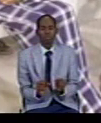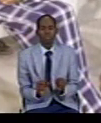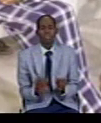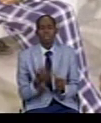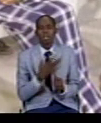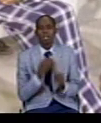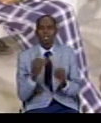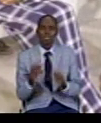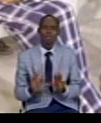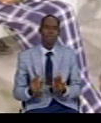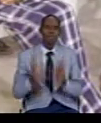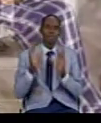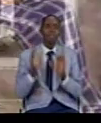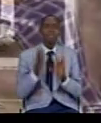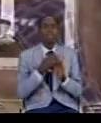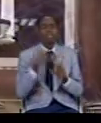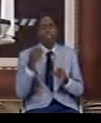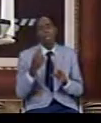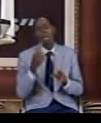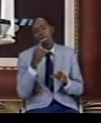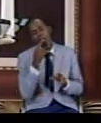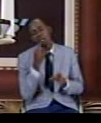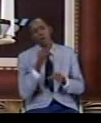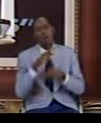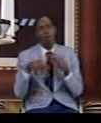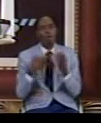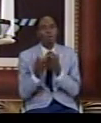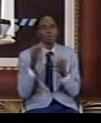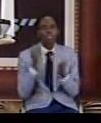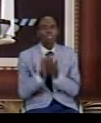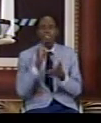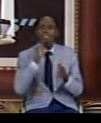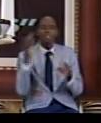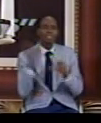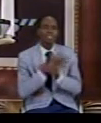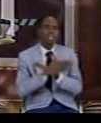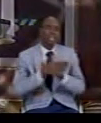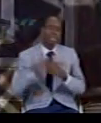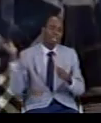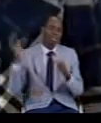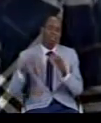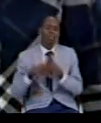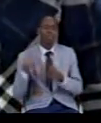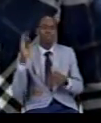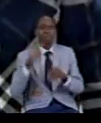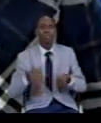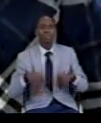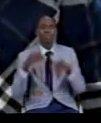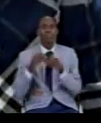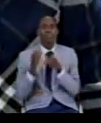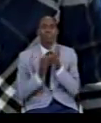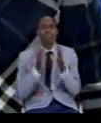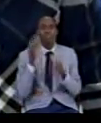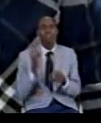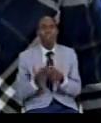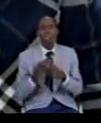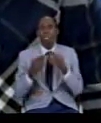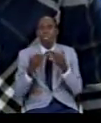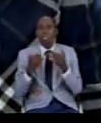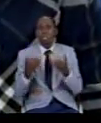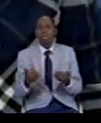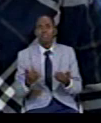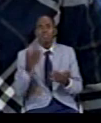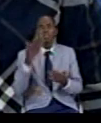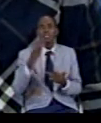trembling and, you know, the regret, all that is gone from your life in Jesus' name. Now there is